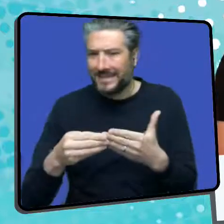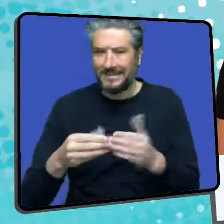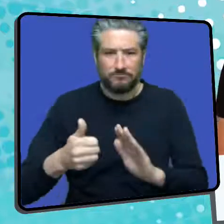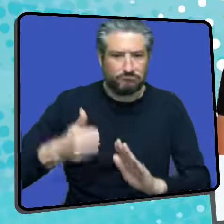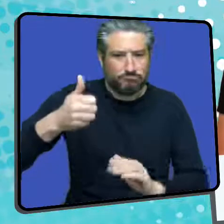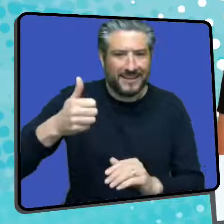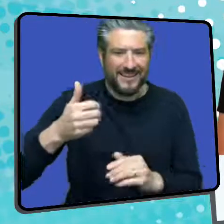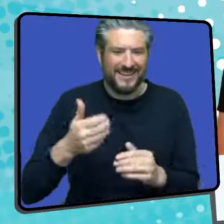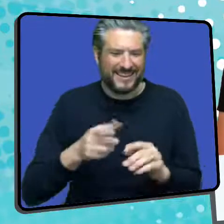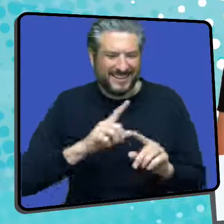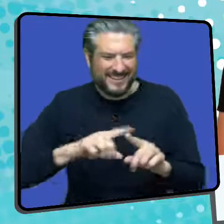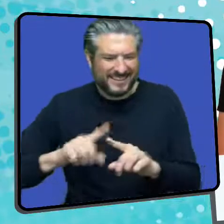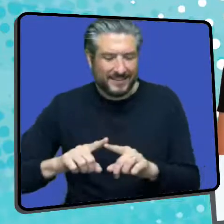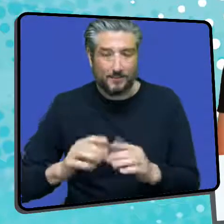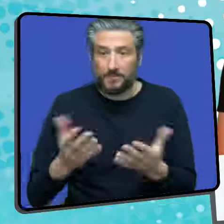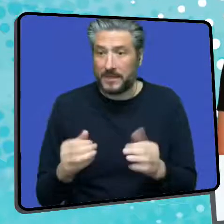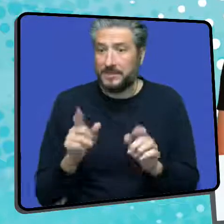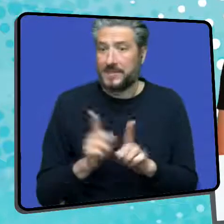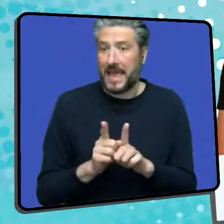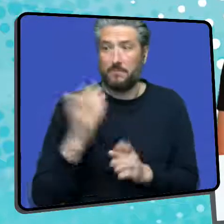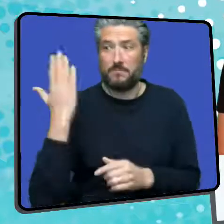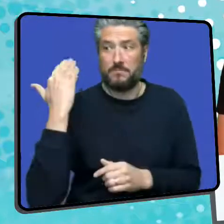production, like we saw in the first episode.